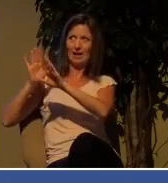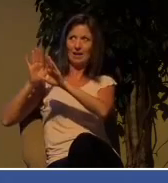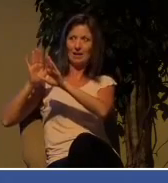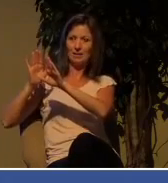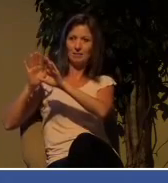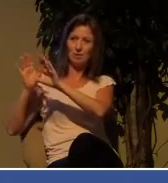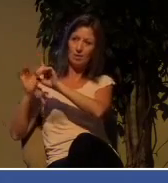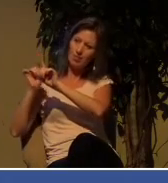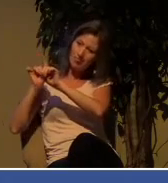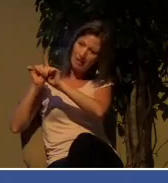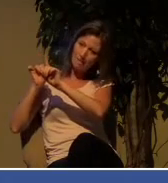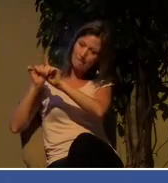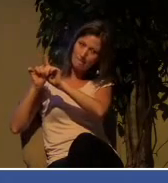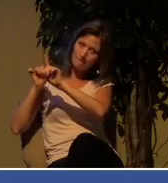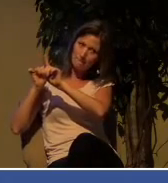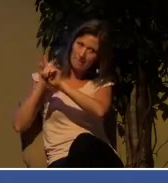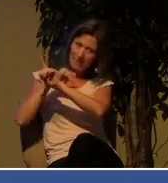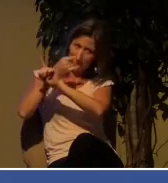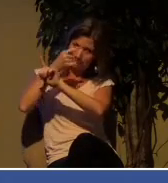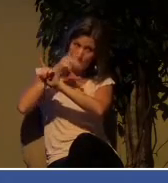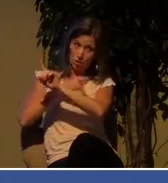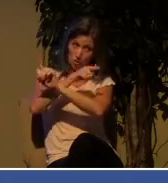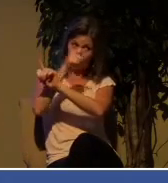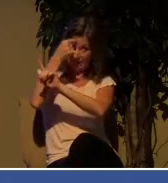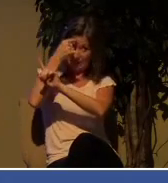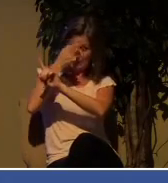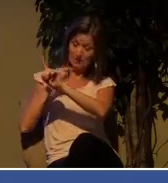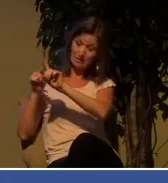you are here today.